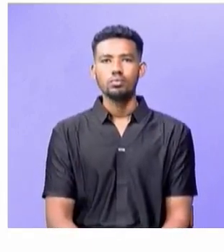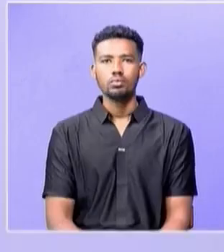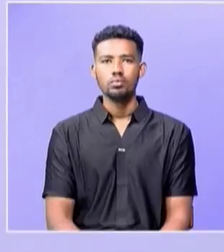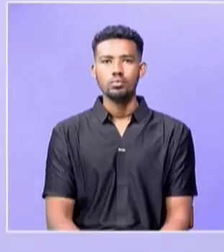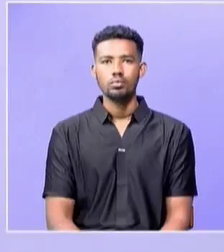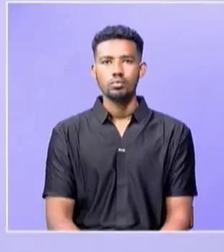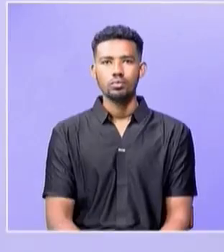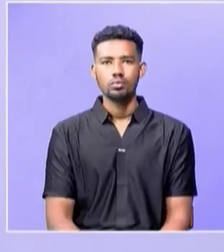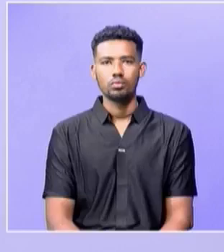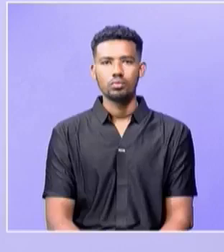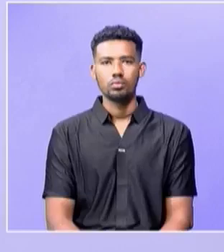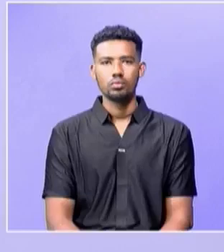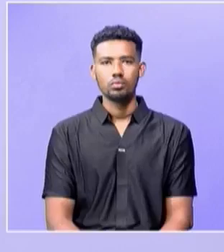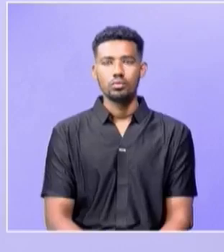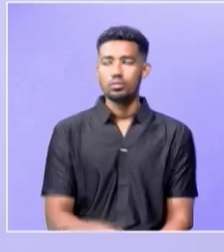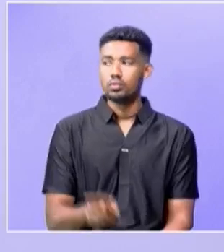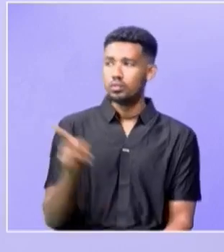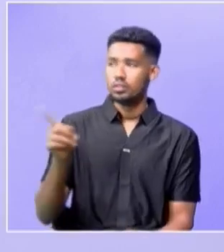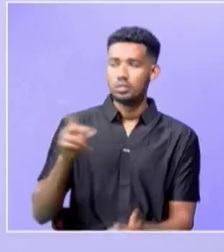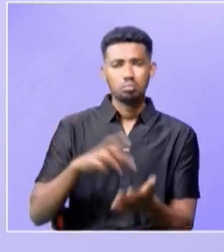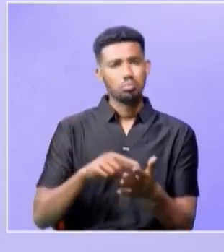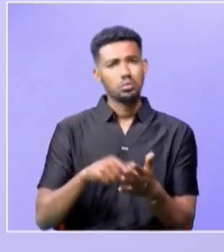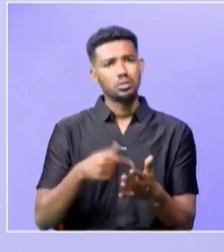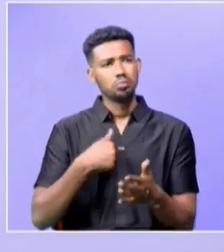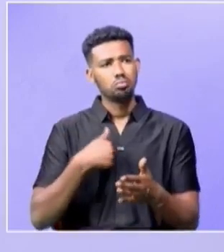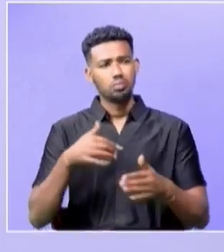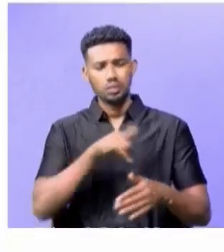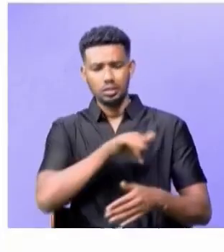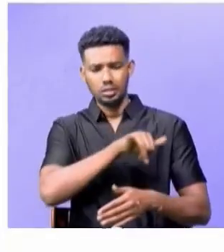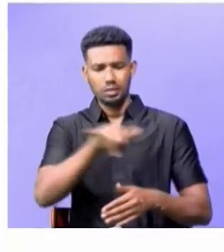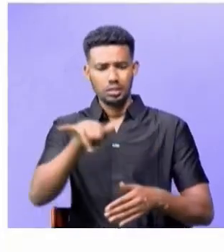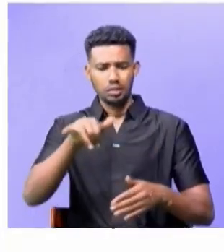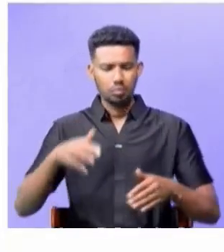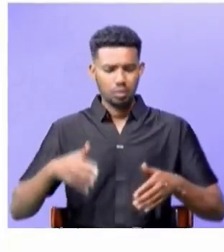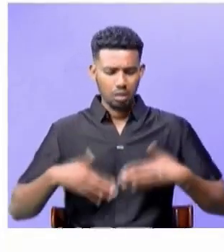So am I. It means I'm happy too.